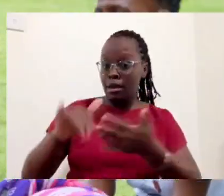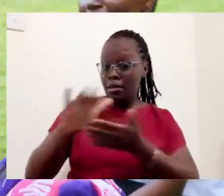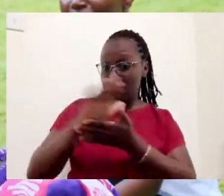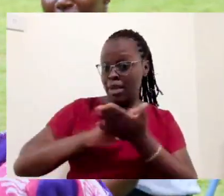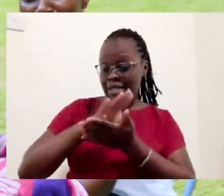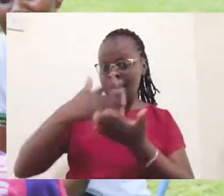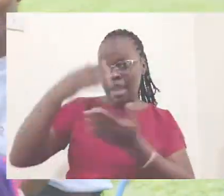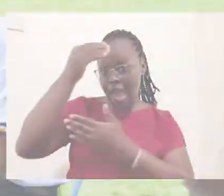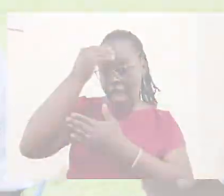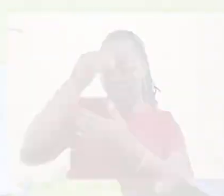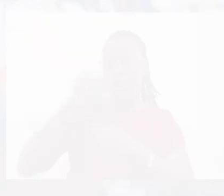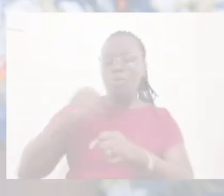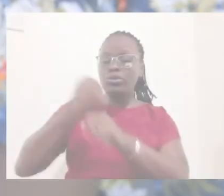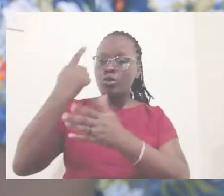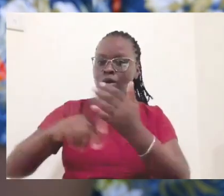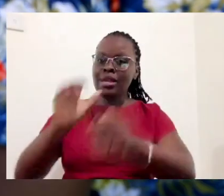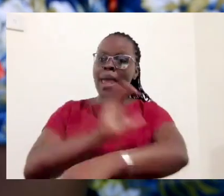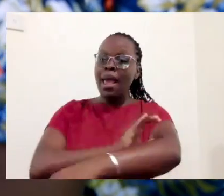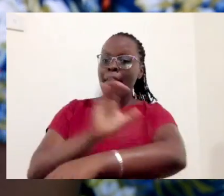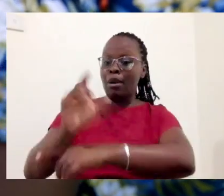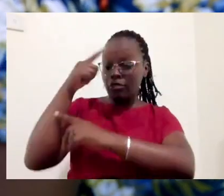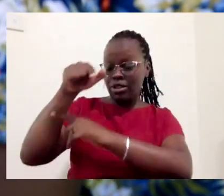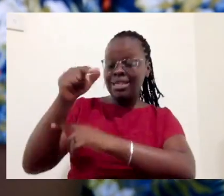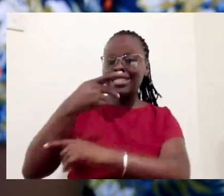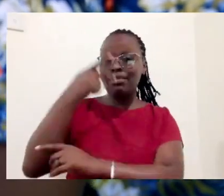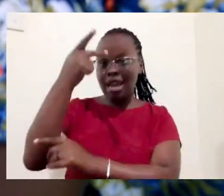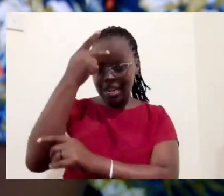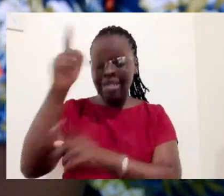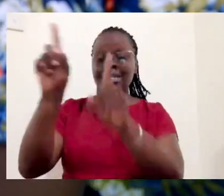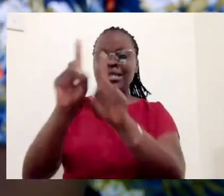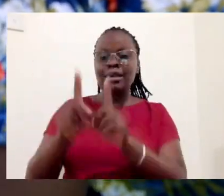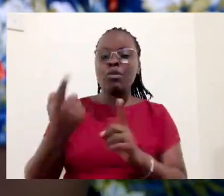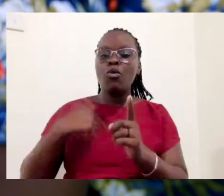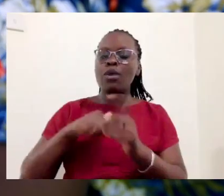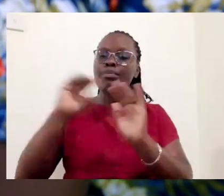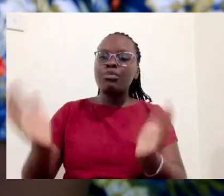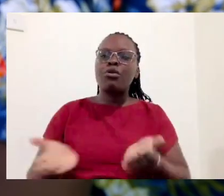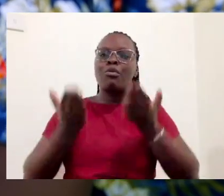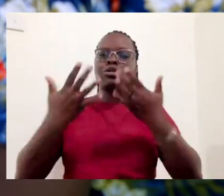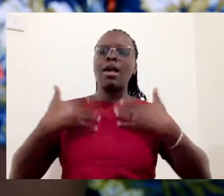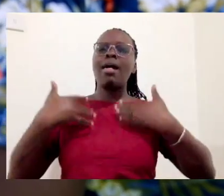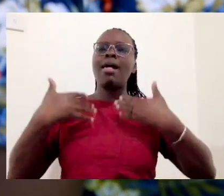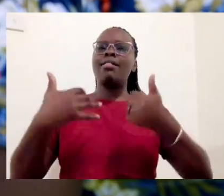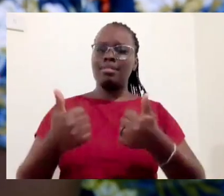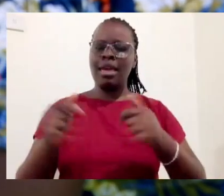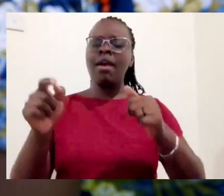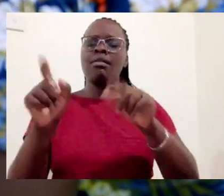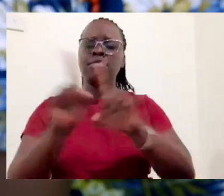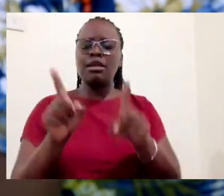do empowerment for these parents, and we also we promote health and